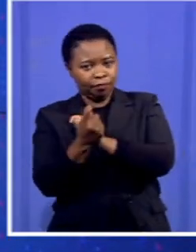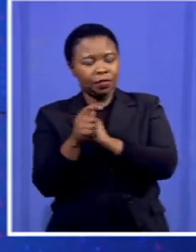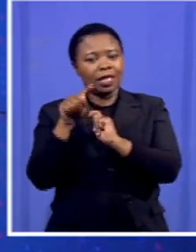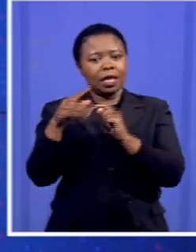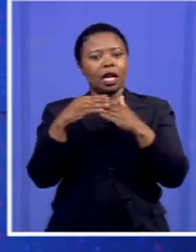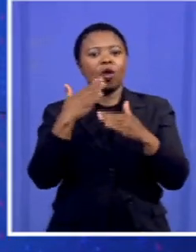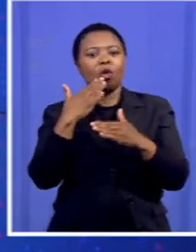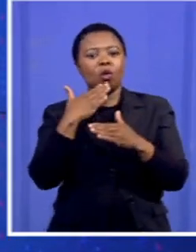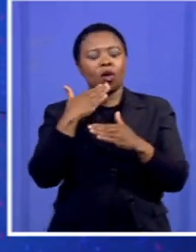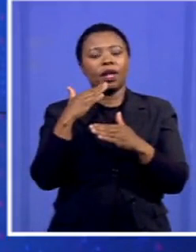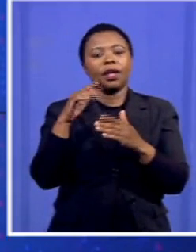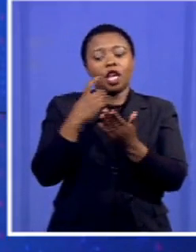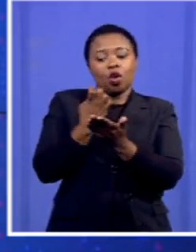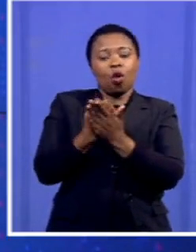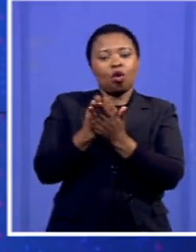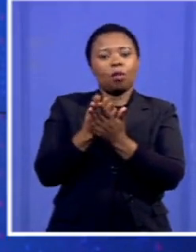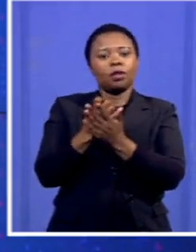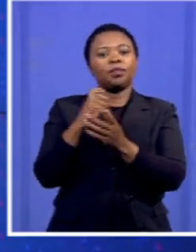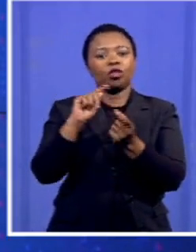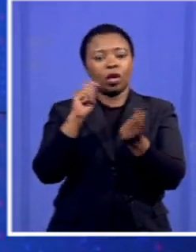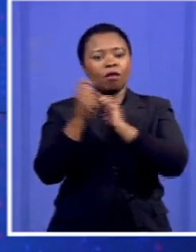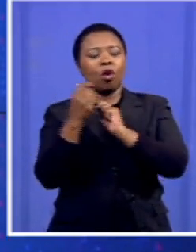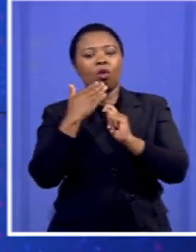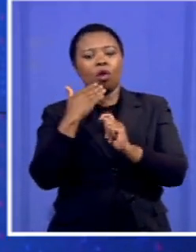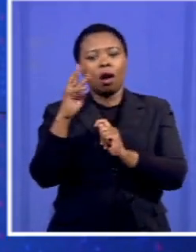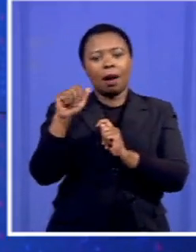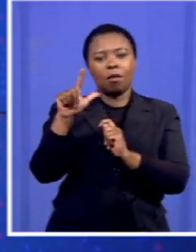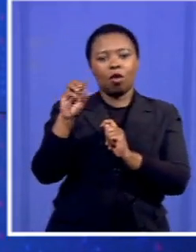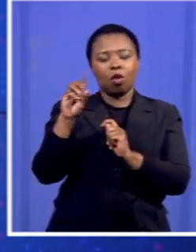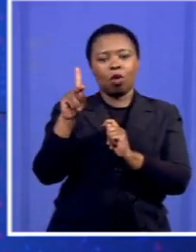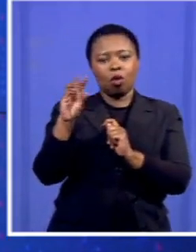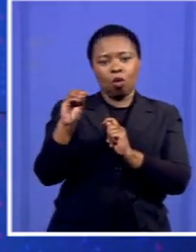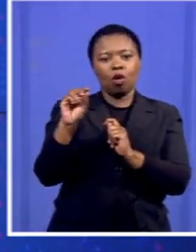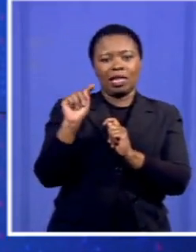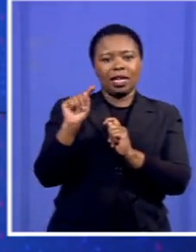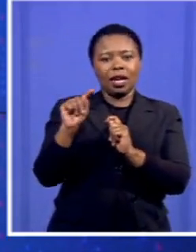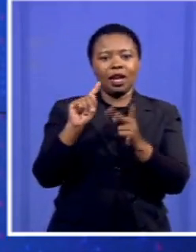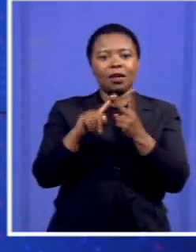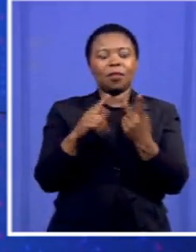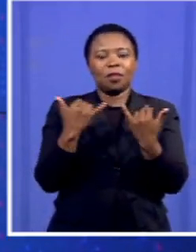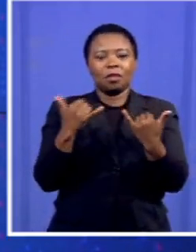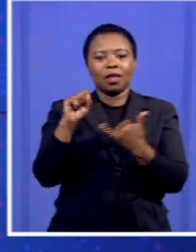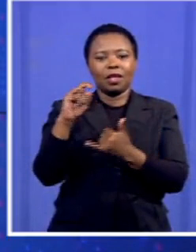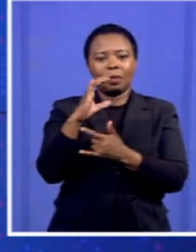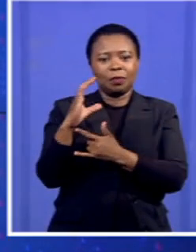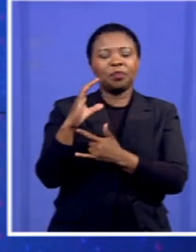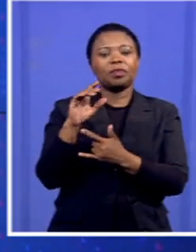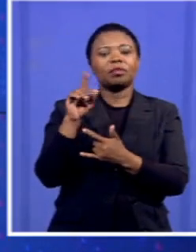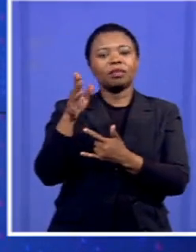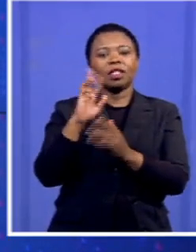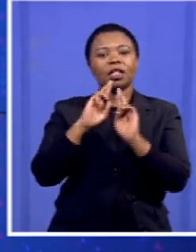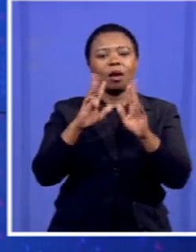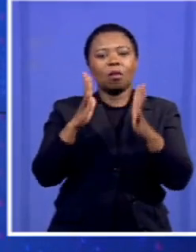head of economic transformation, Mmamoloko Kubayi. For more on this story, let's now take you to SABC News economics